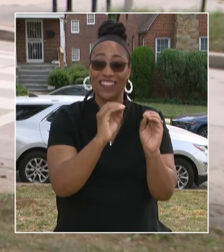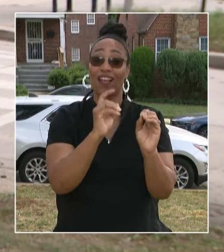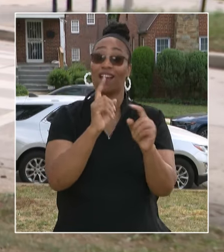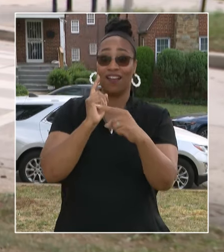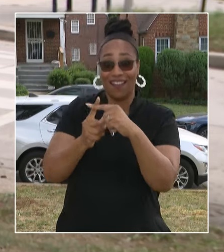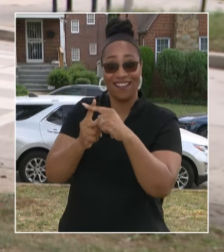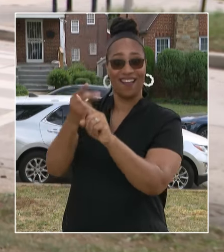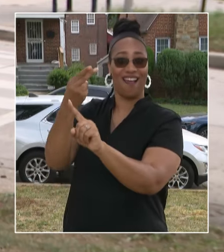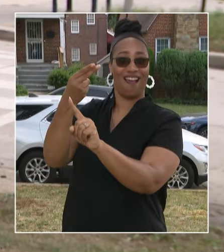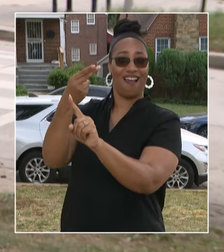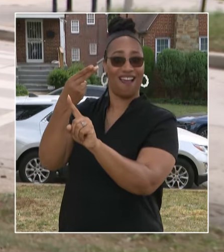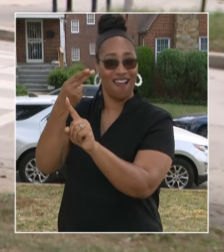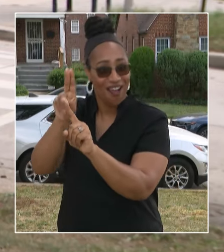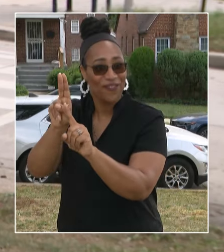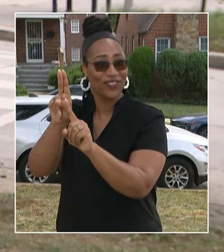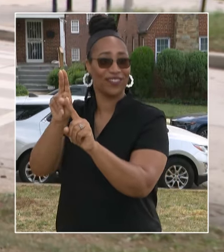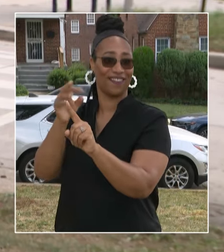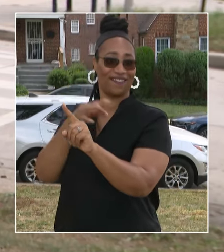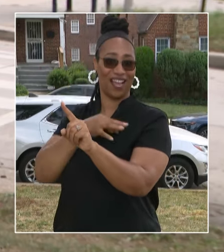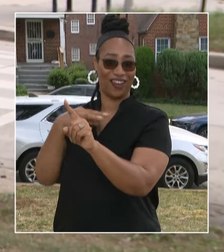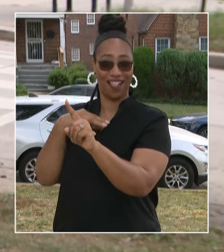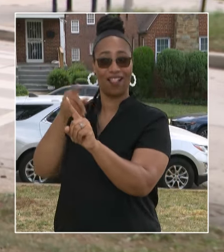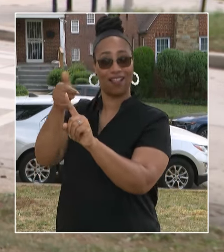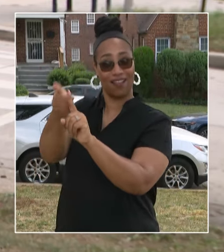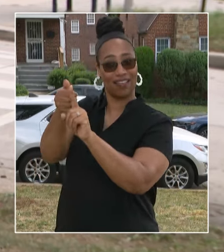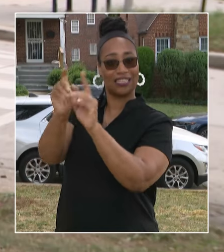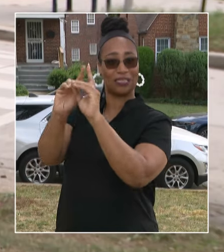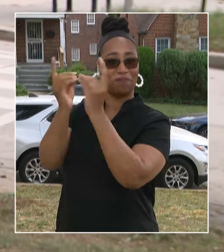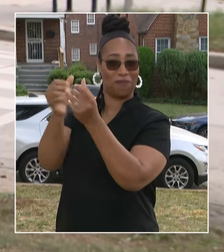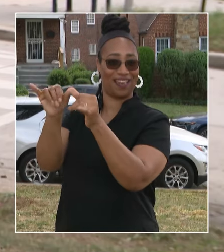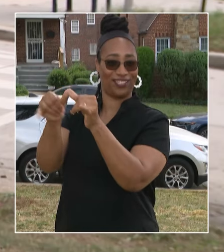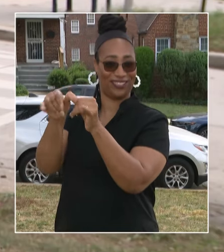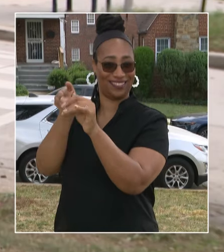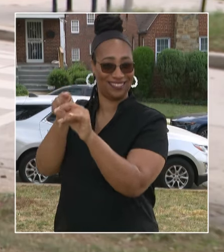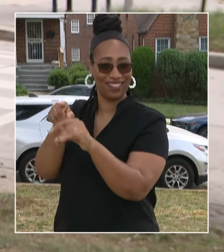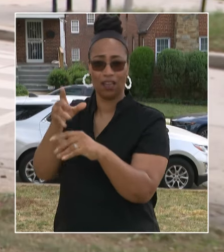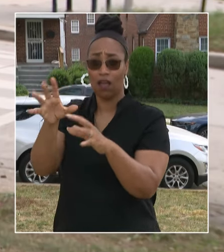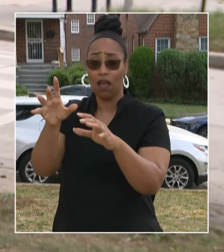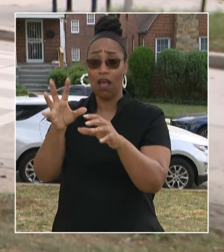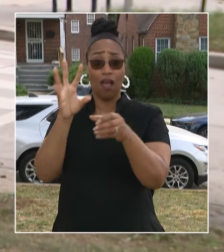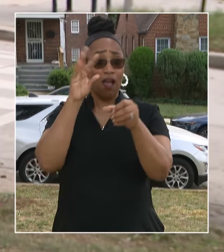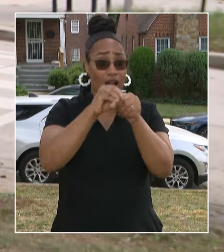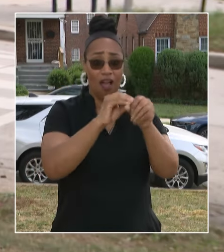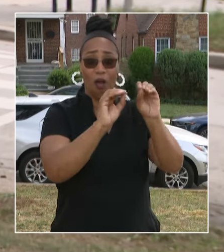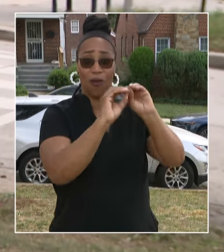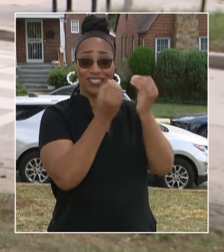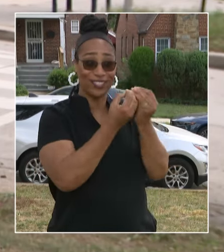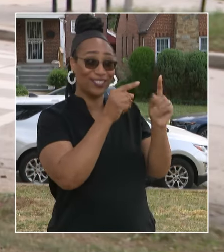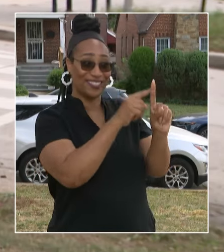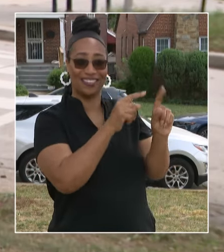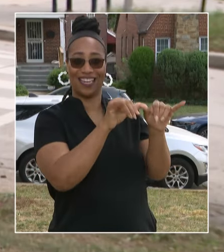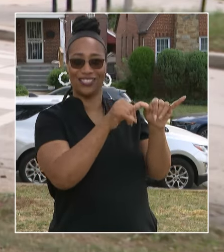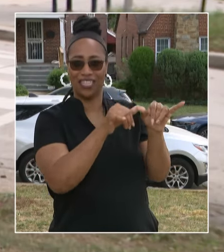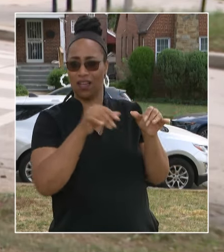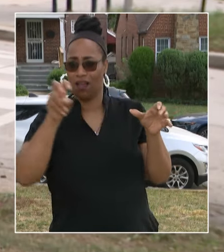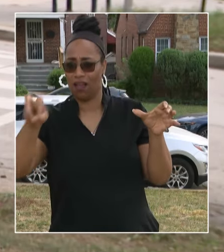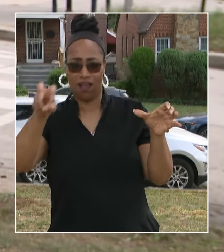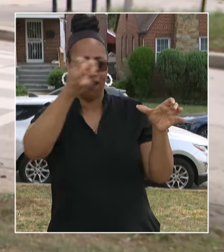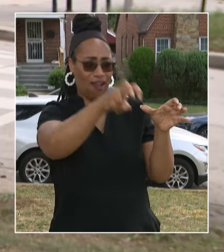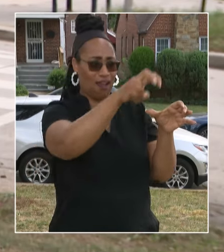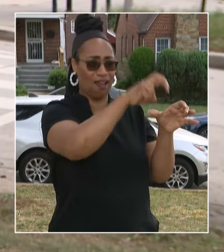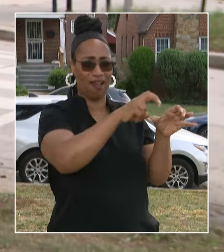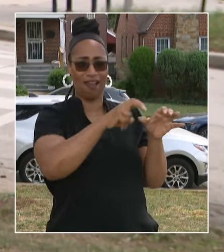at the National Security Agency. While teaching at Howard University, he met Dolores Hinton, a music education student, and they were